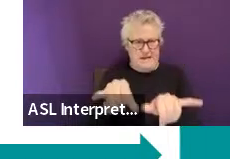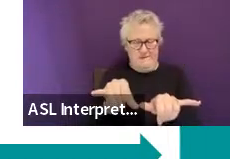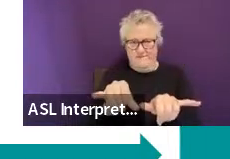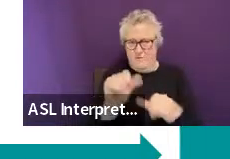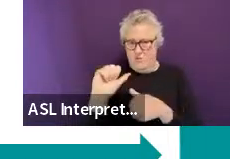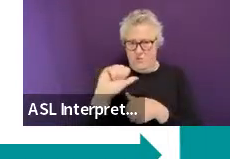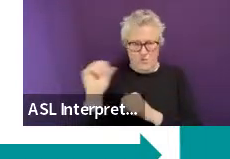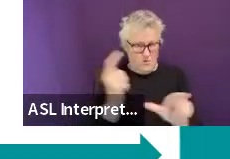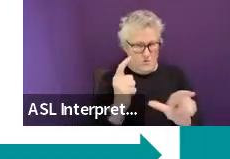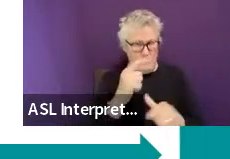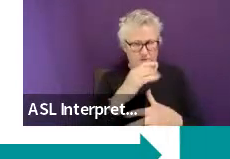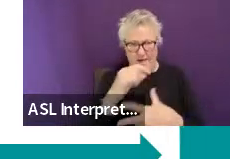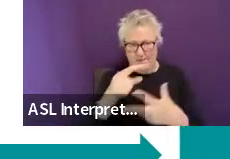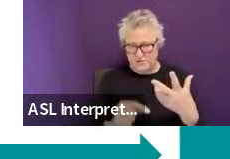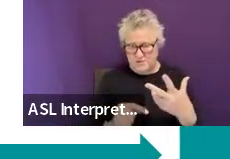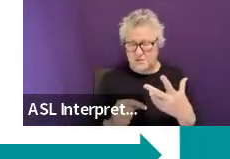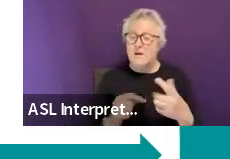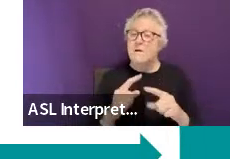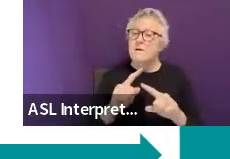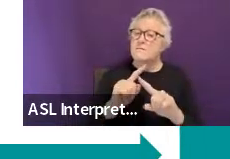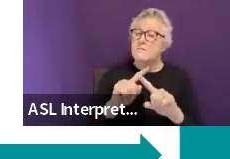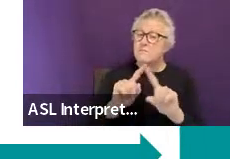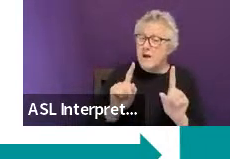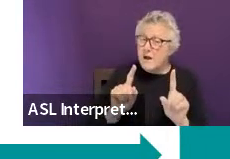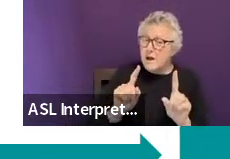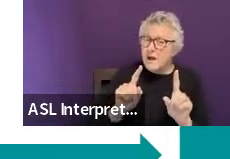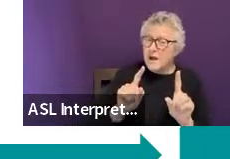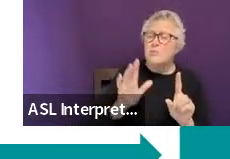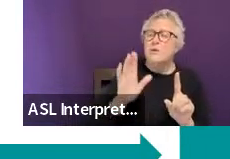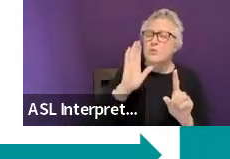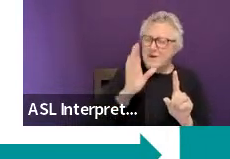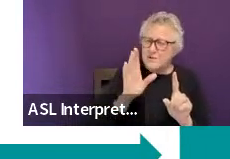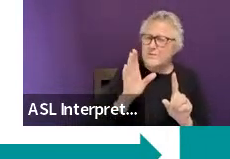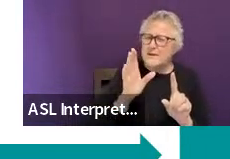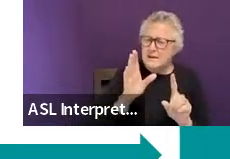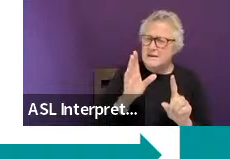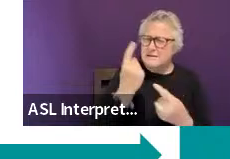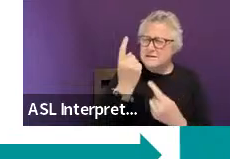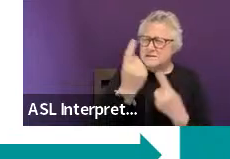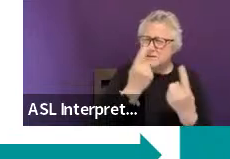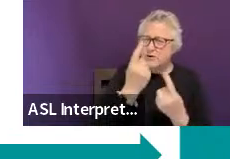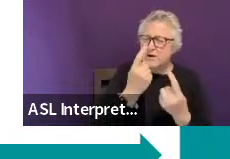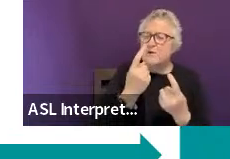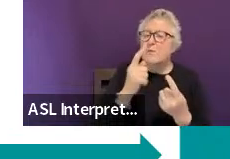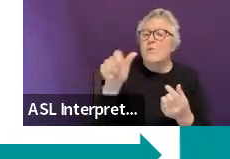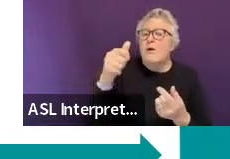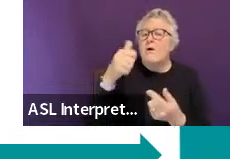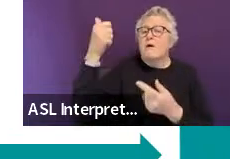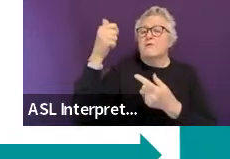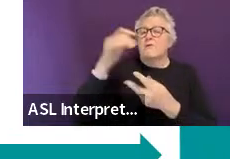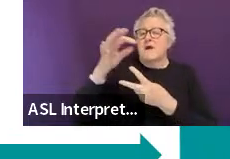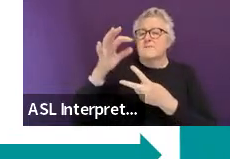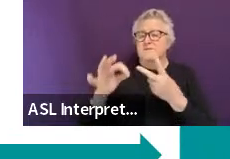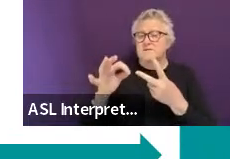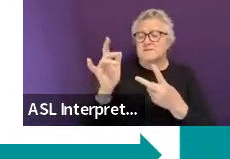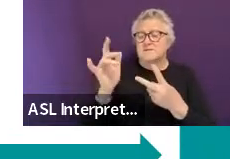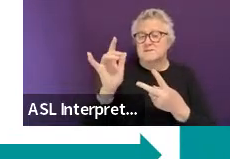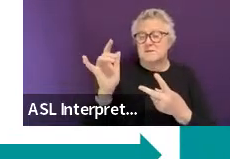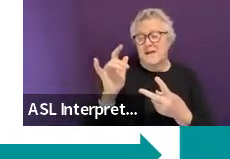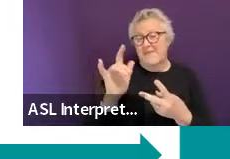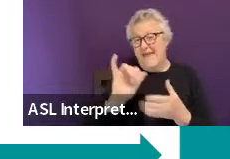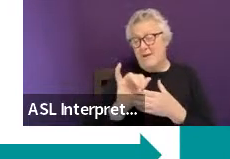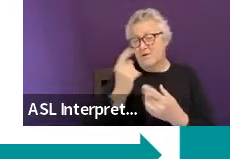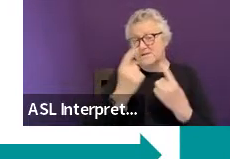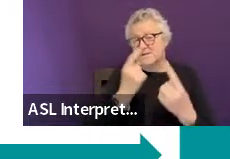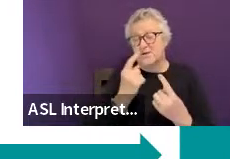said, we are looking to vary some things so that we can ask those what if questions and understand what those mean. And that looks at going all the way